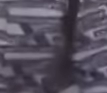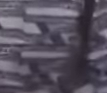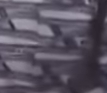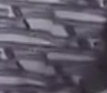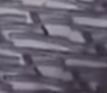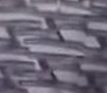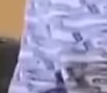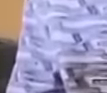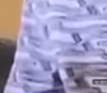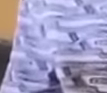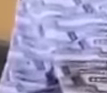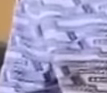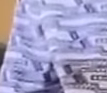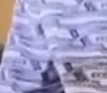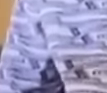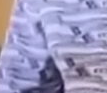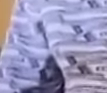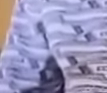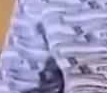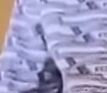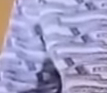his chances.